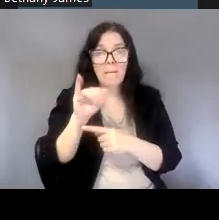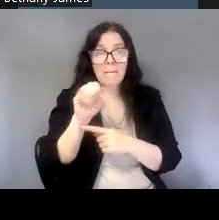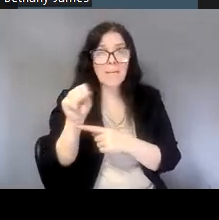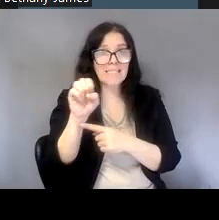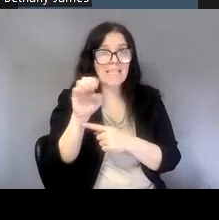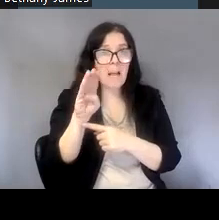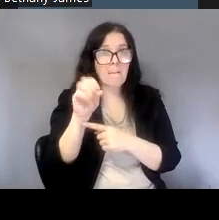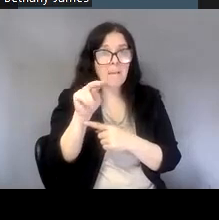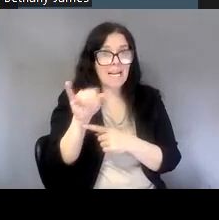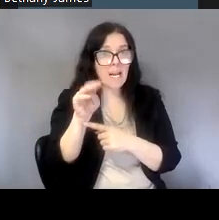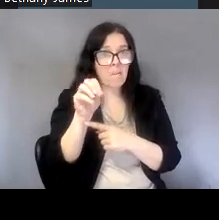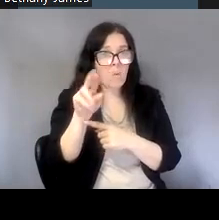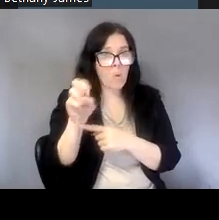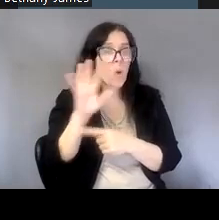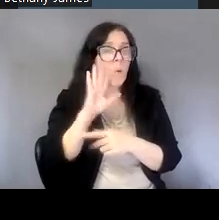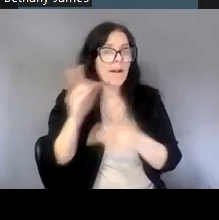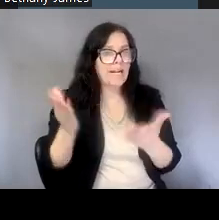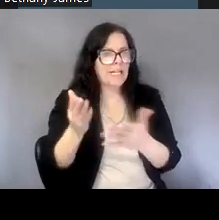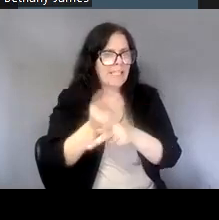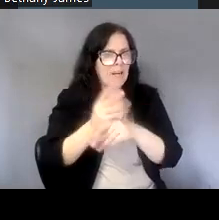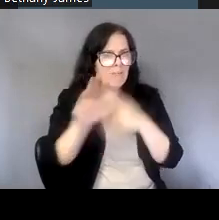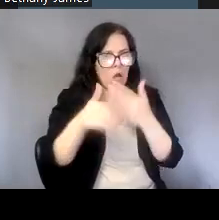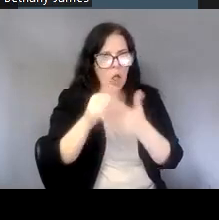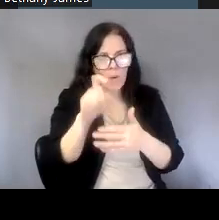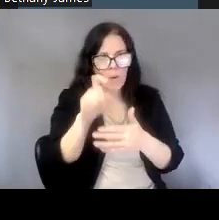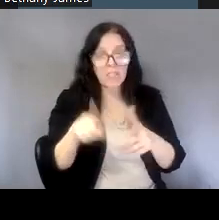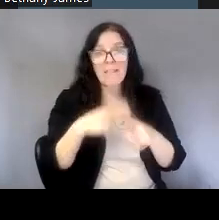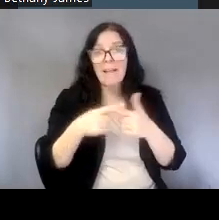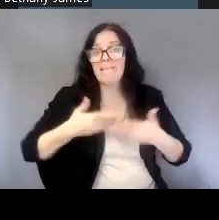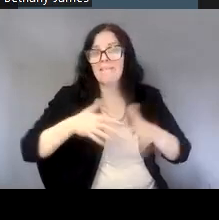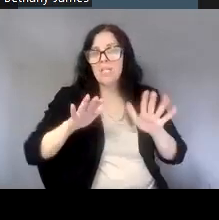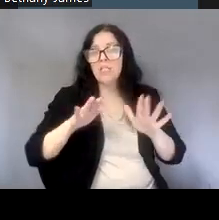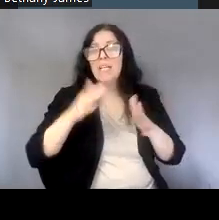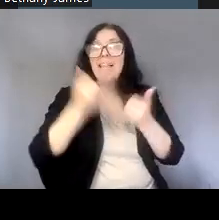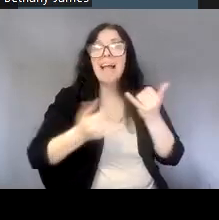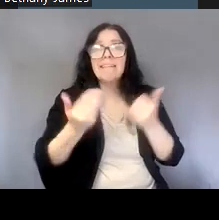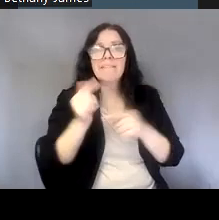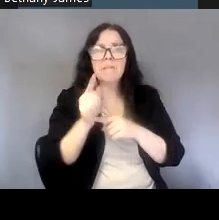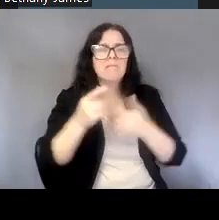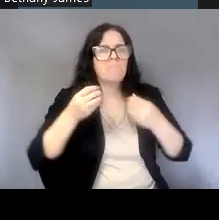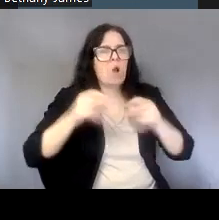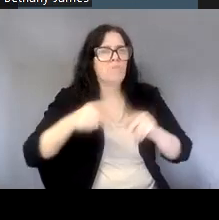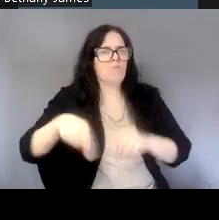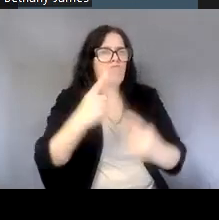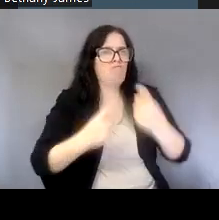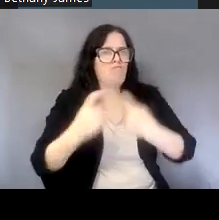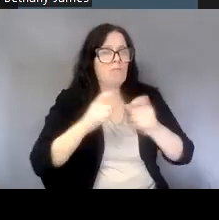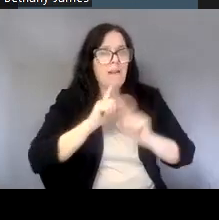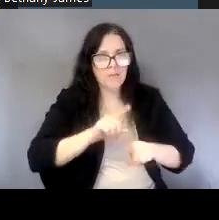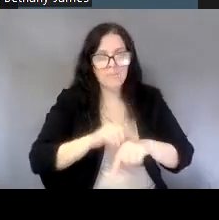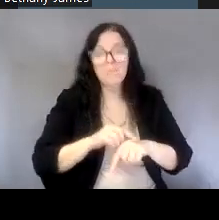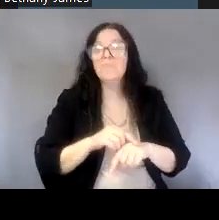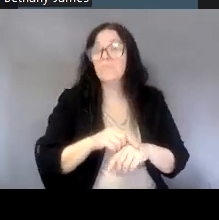towards the end, and we will be providing the last 15 minutes for Q&A. And with that, I would like to introduce Mr. Dr.